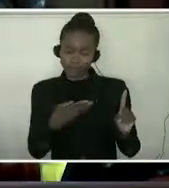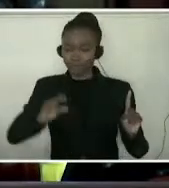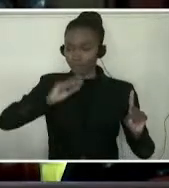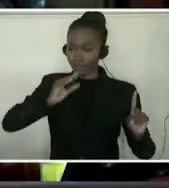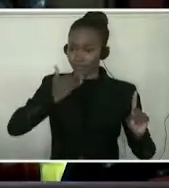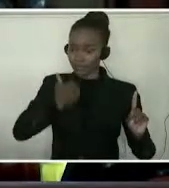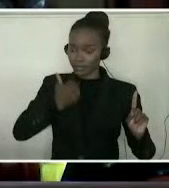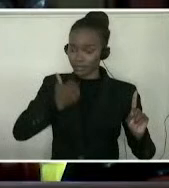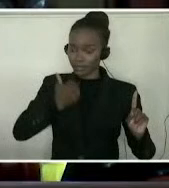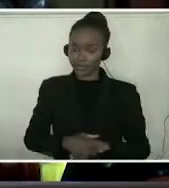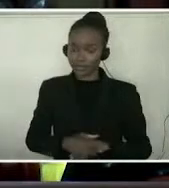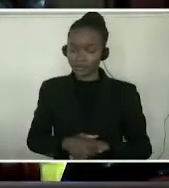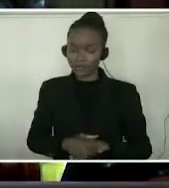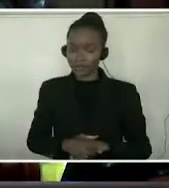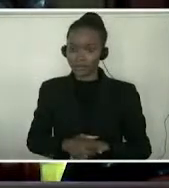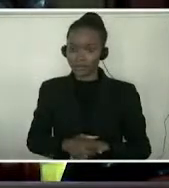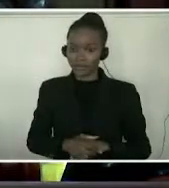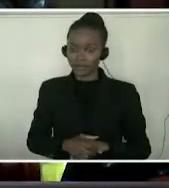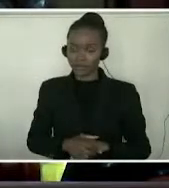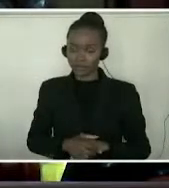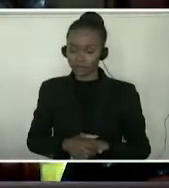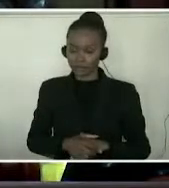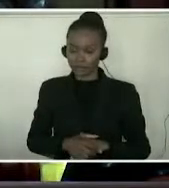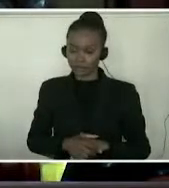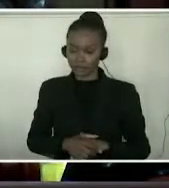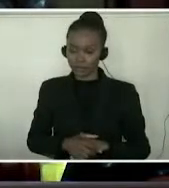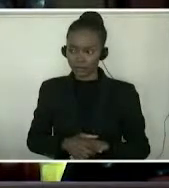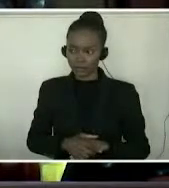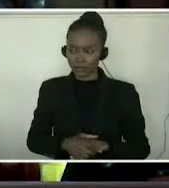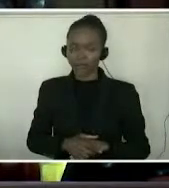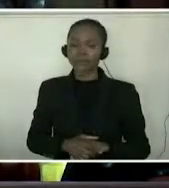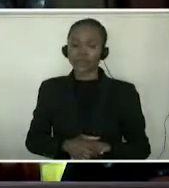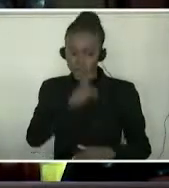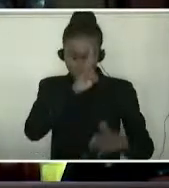greetings to honourable speakers